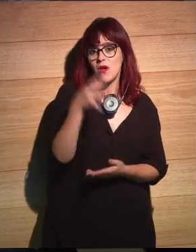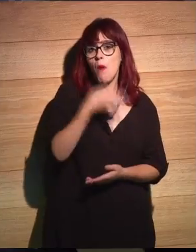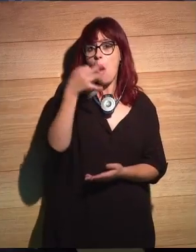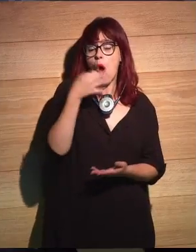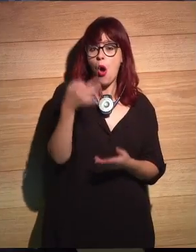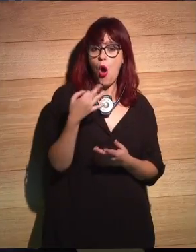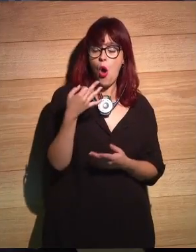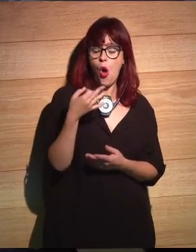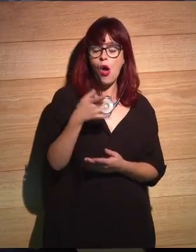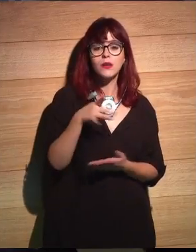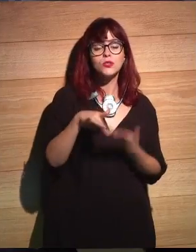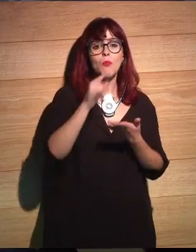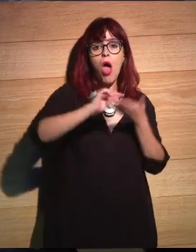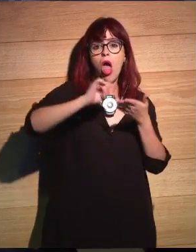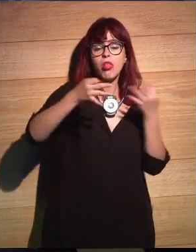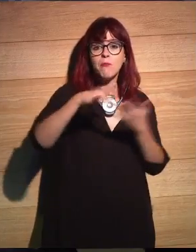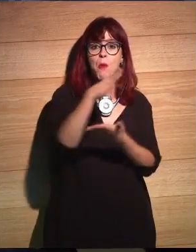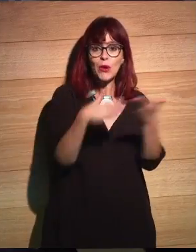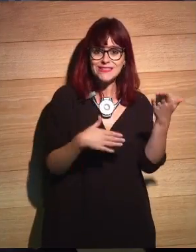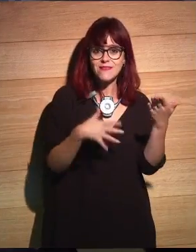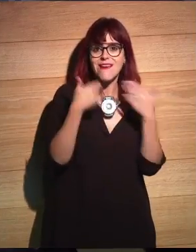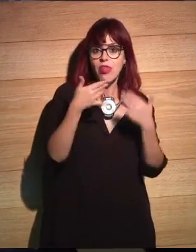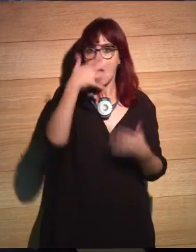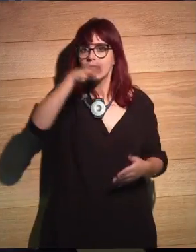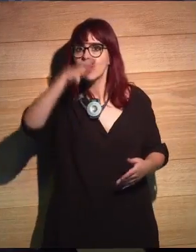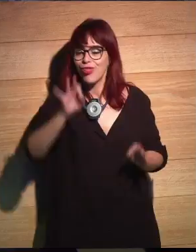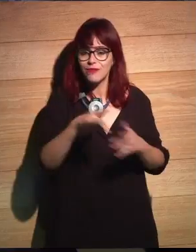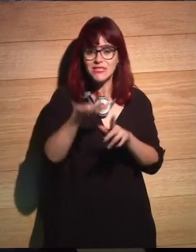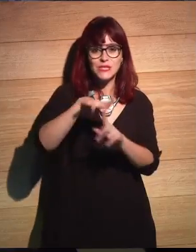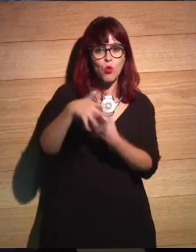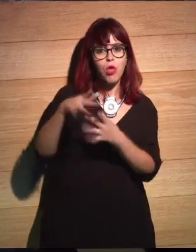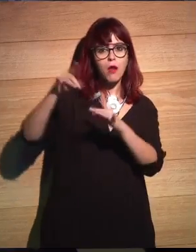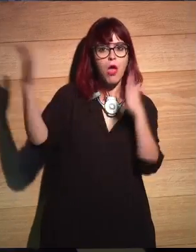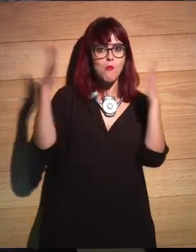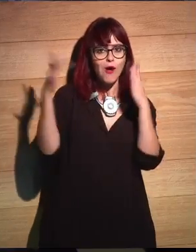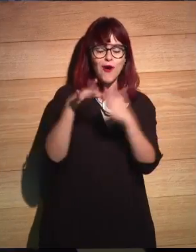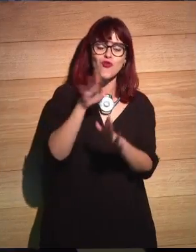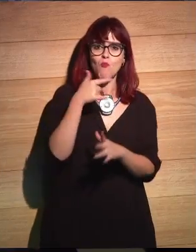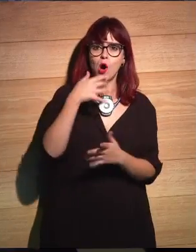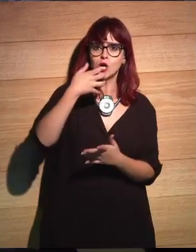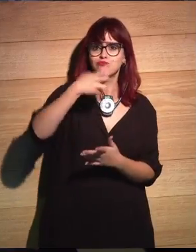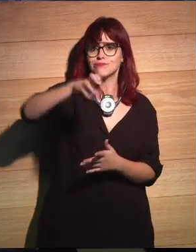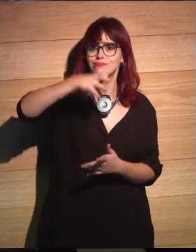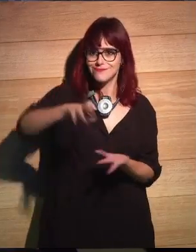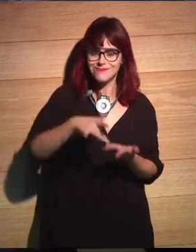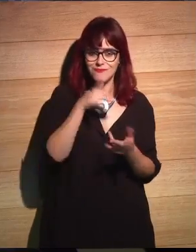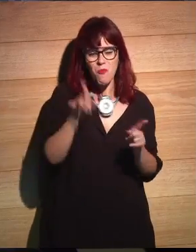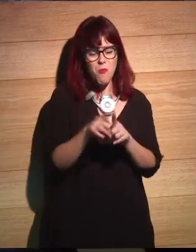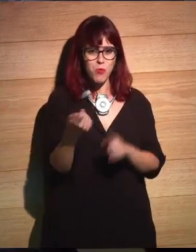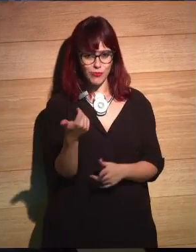in the Bible. They were great poets, and through poetry they denounced the